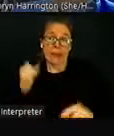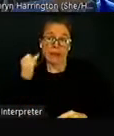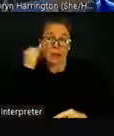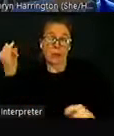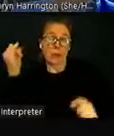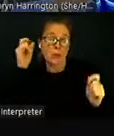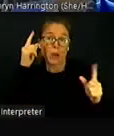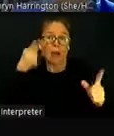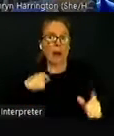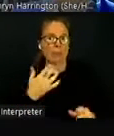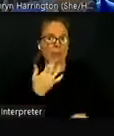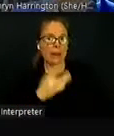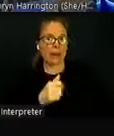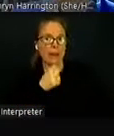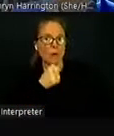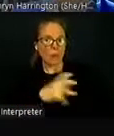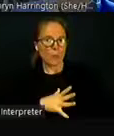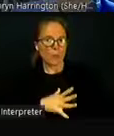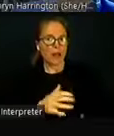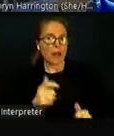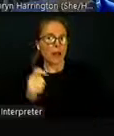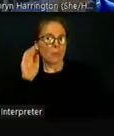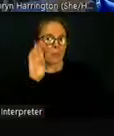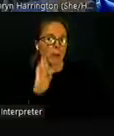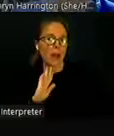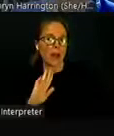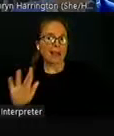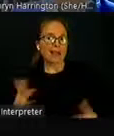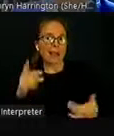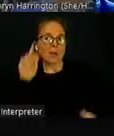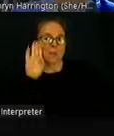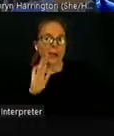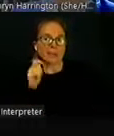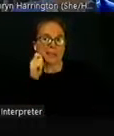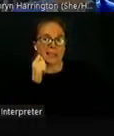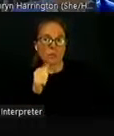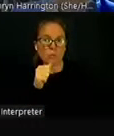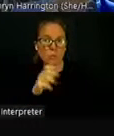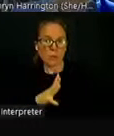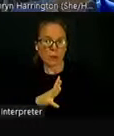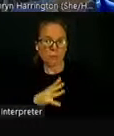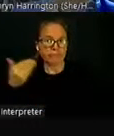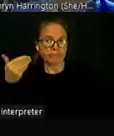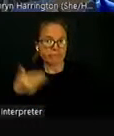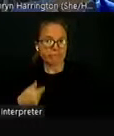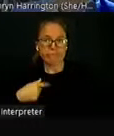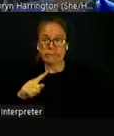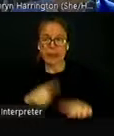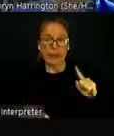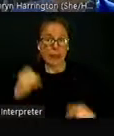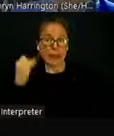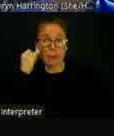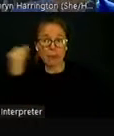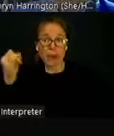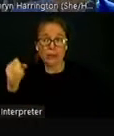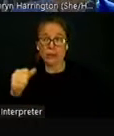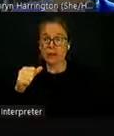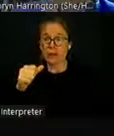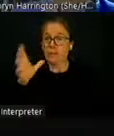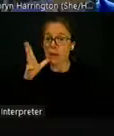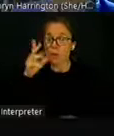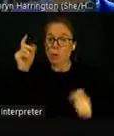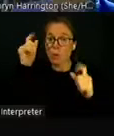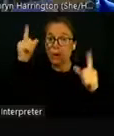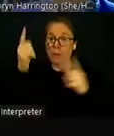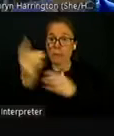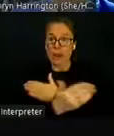privilege of being a woman, of being a brown-skinned woman, a light brown-skinned woman. And I can't imagine being that mother waking up every morning not knowing